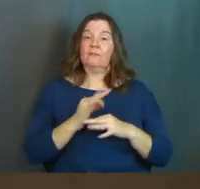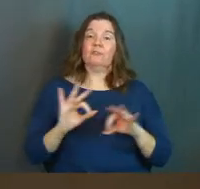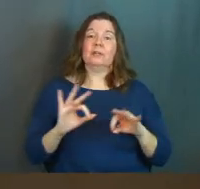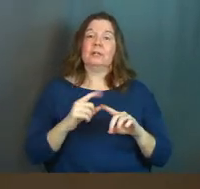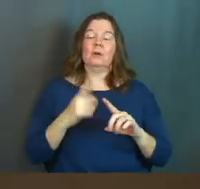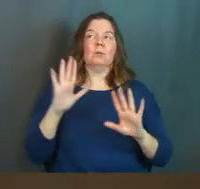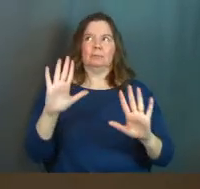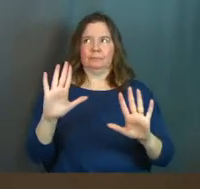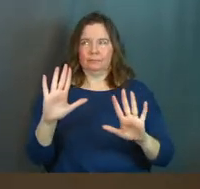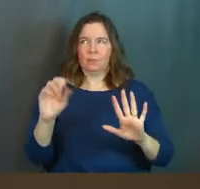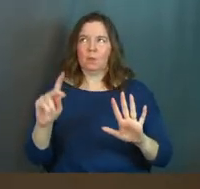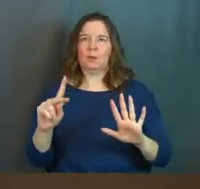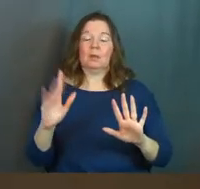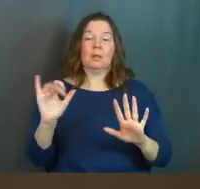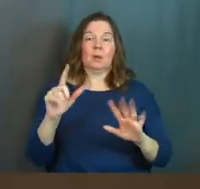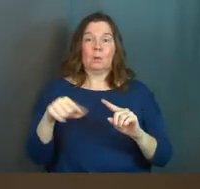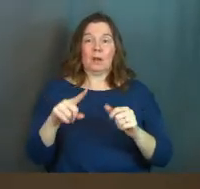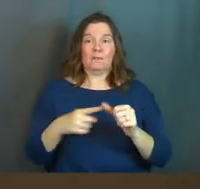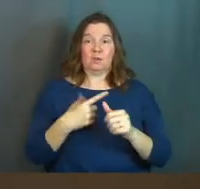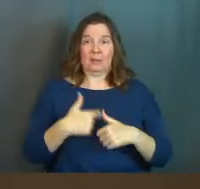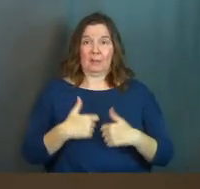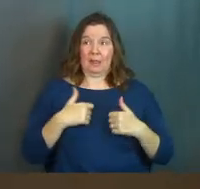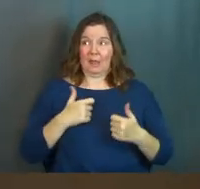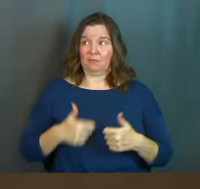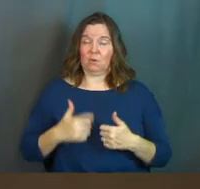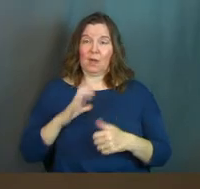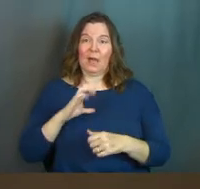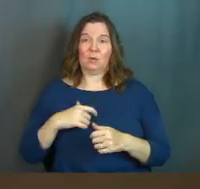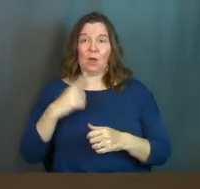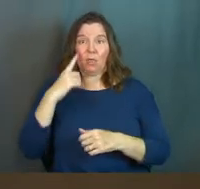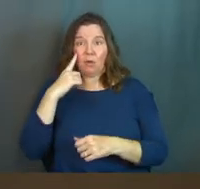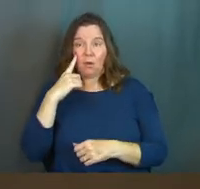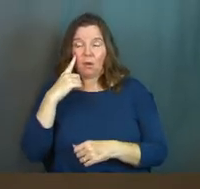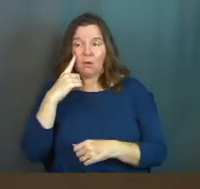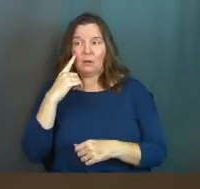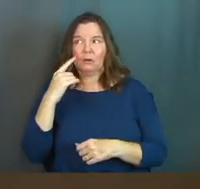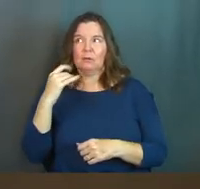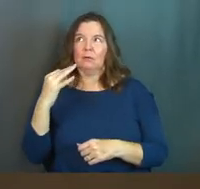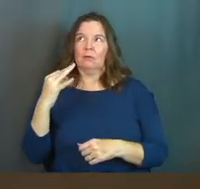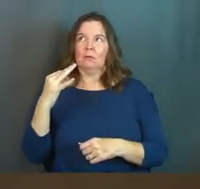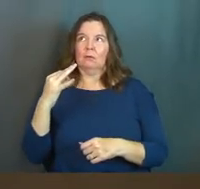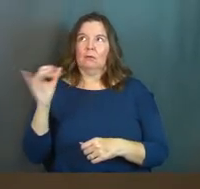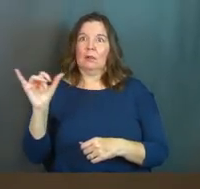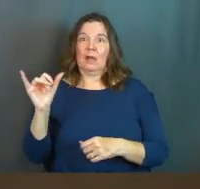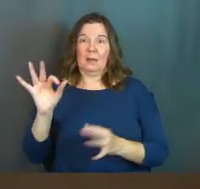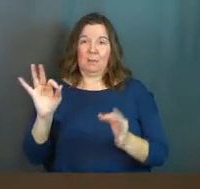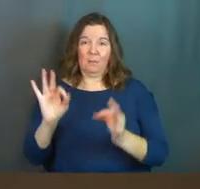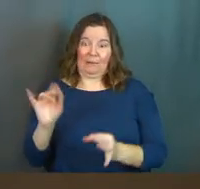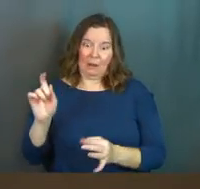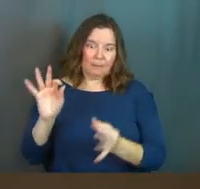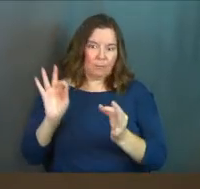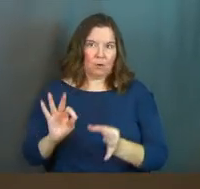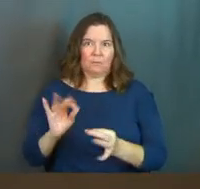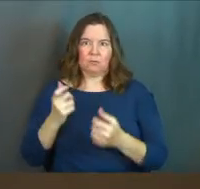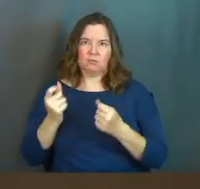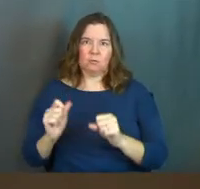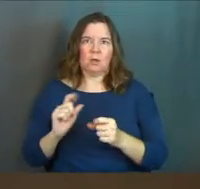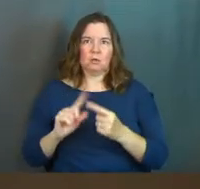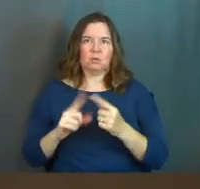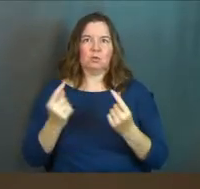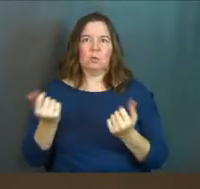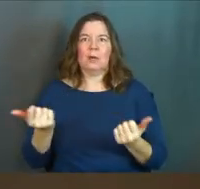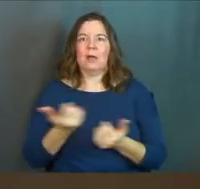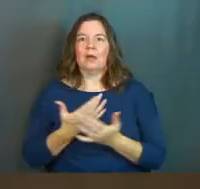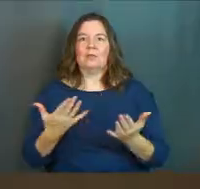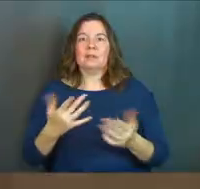Free, okay, it was, like whenever I first gave my life to Christ, I was under the impression of like perfection, of trying to